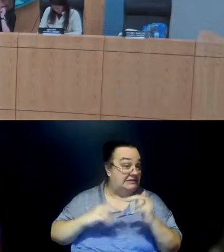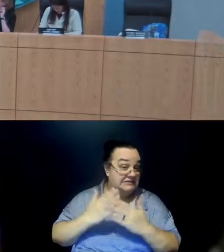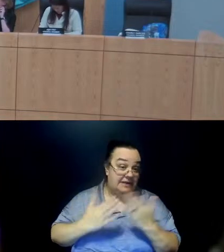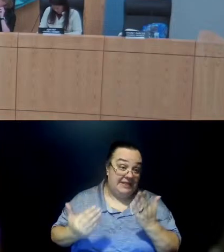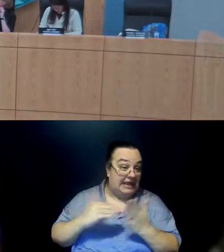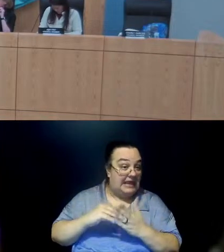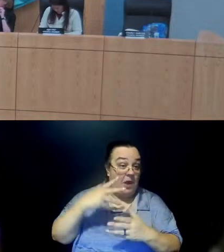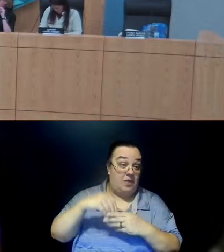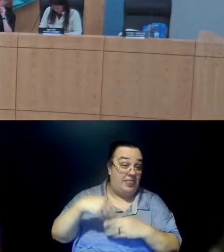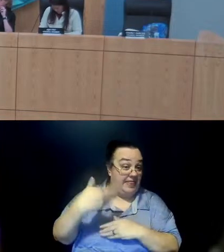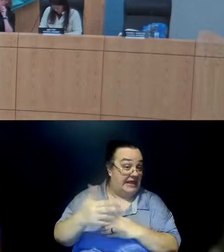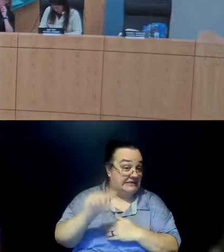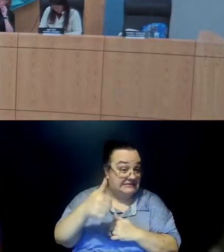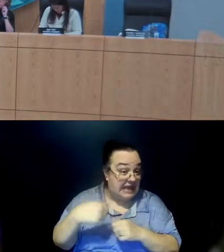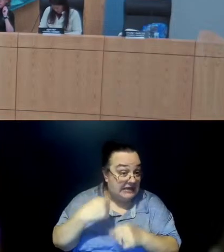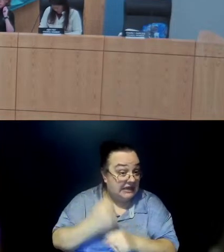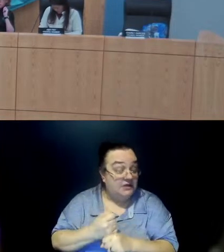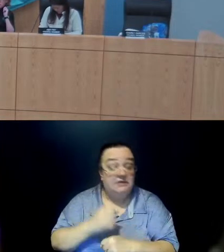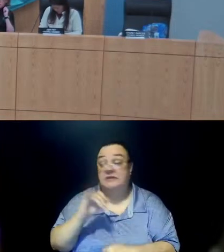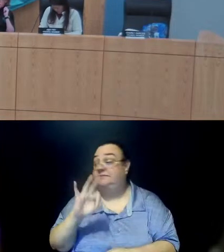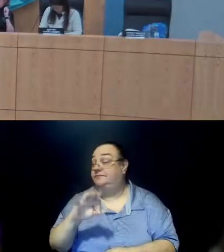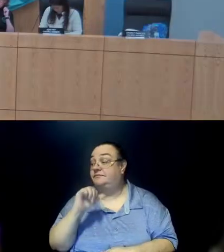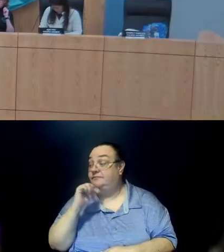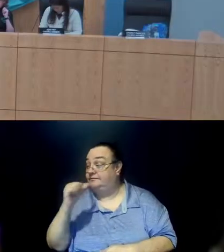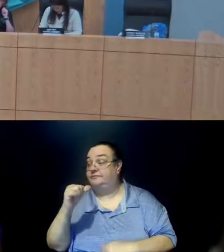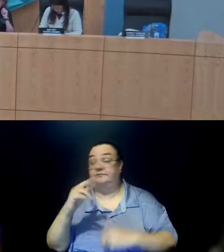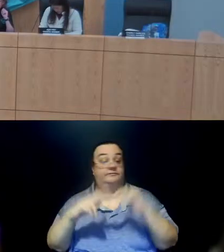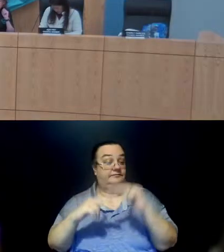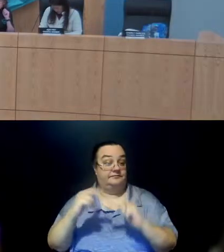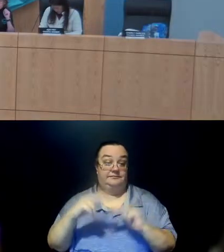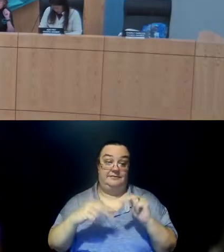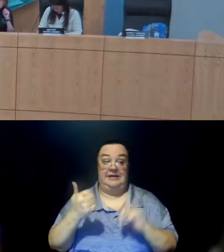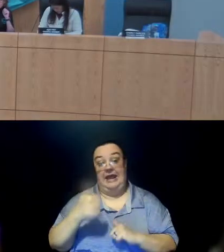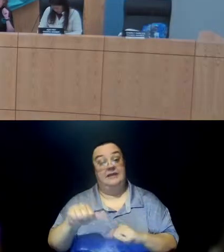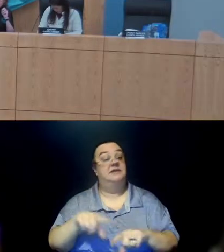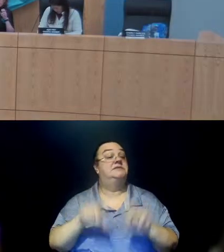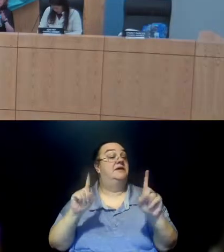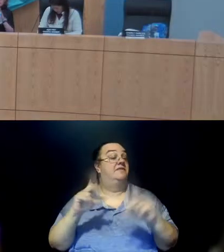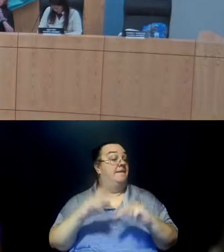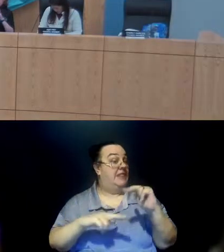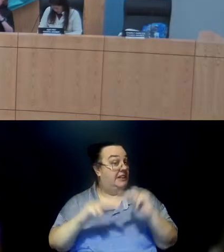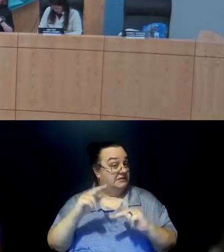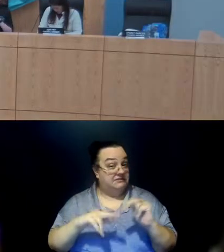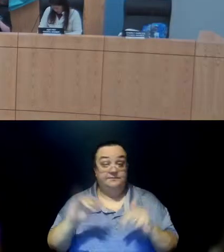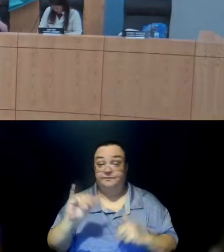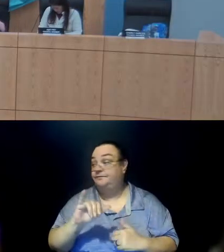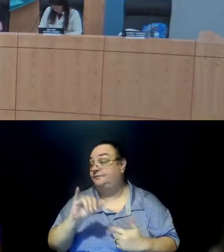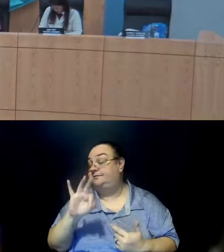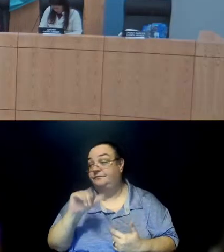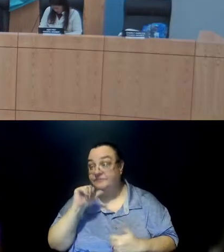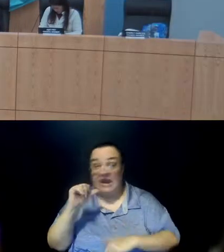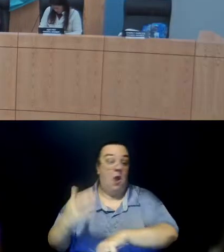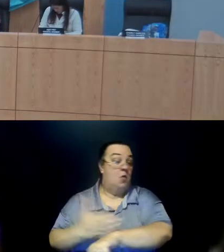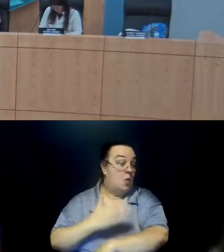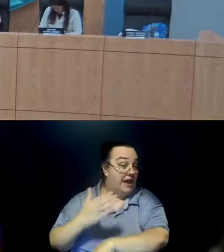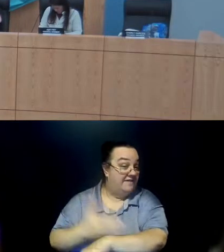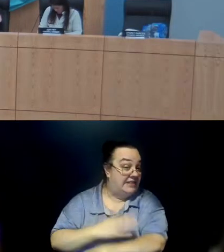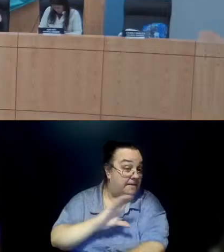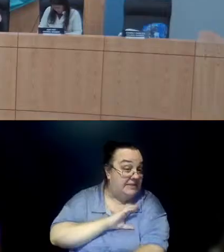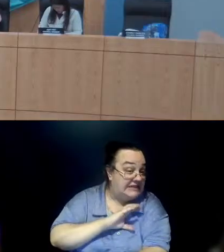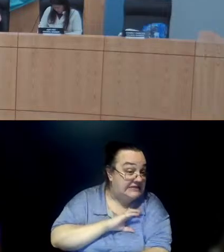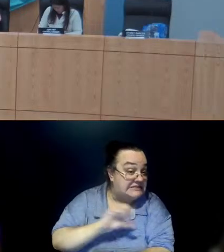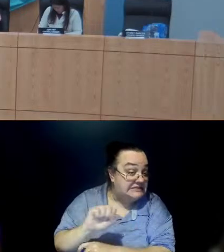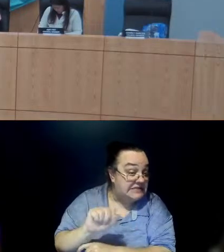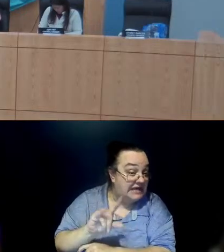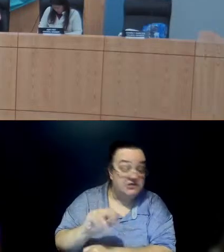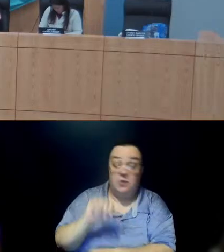10 years. If we're not going to build any different buildings, like if we're not going to renovate the police station, if we're not going to renovate